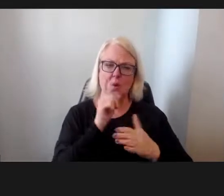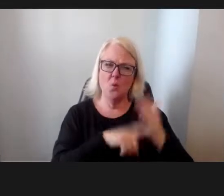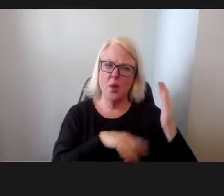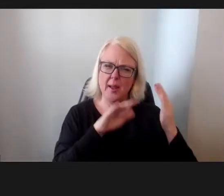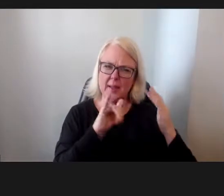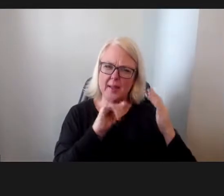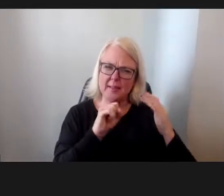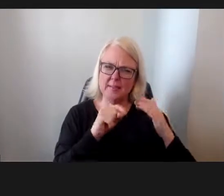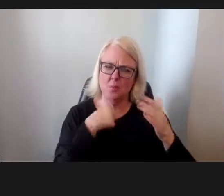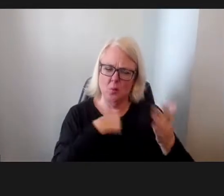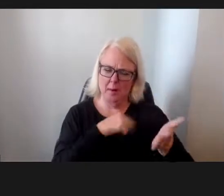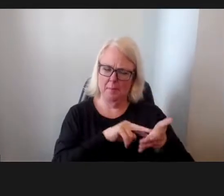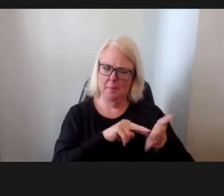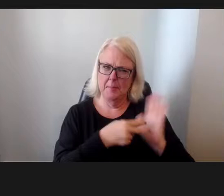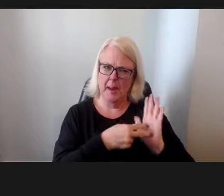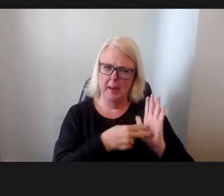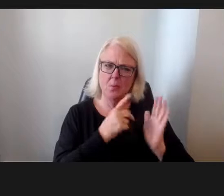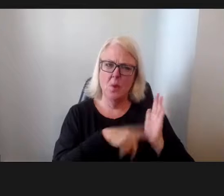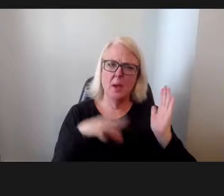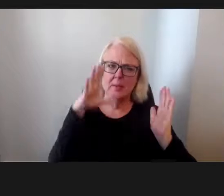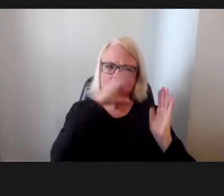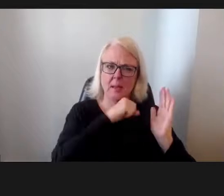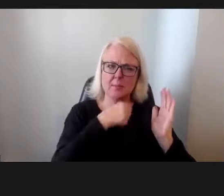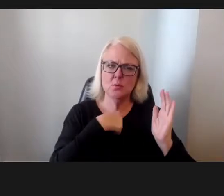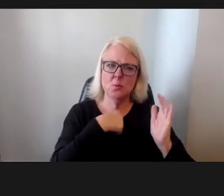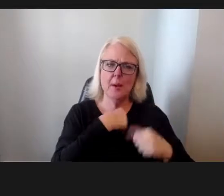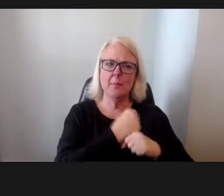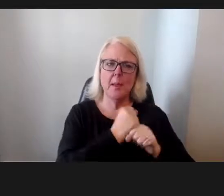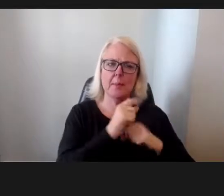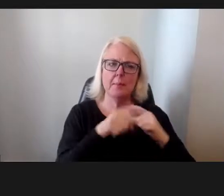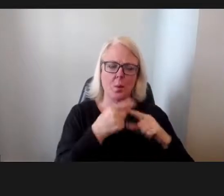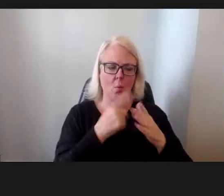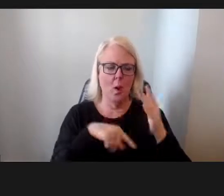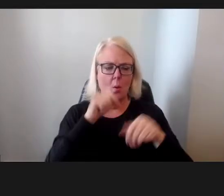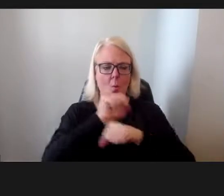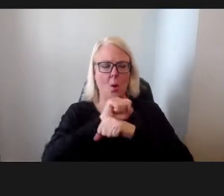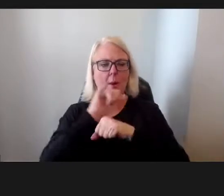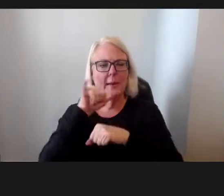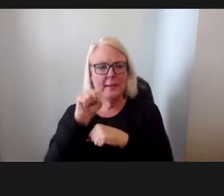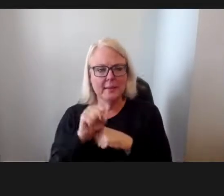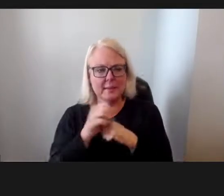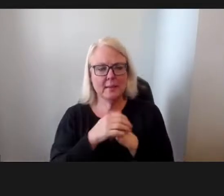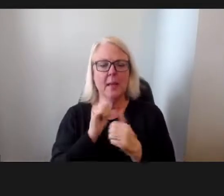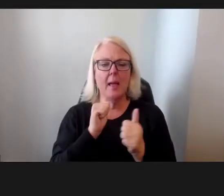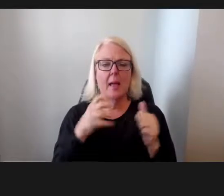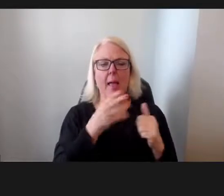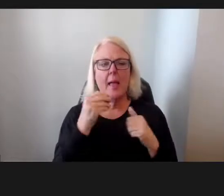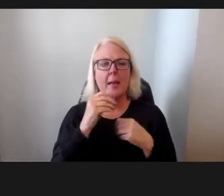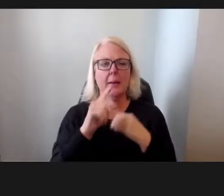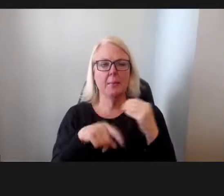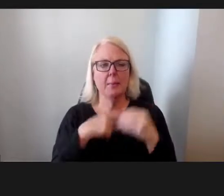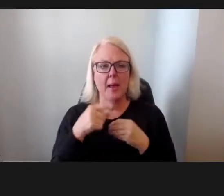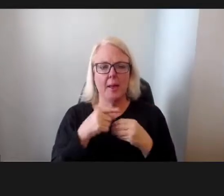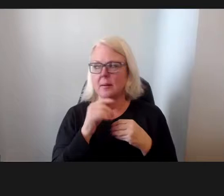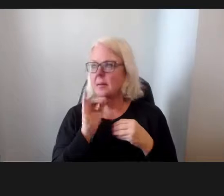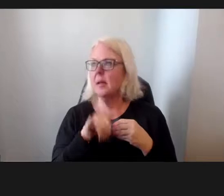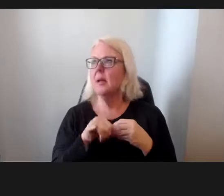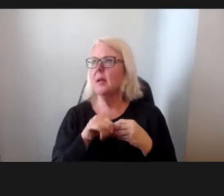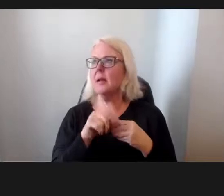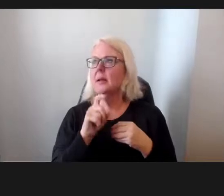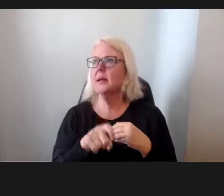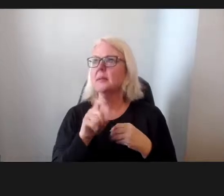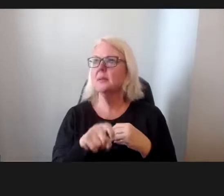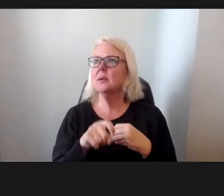we actually are meaning? What assumptions are we making about what work is and about the